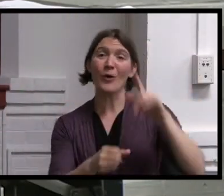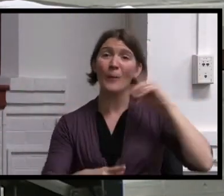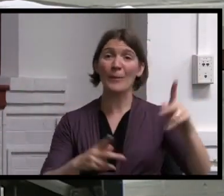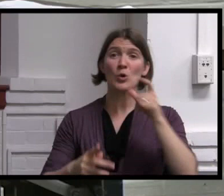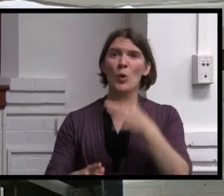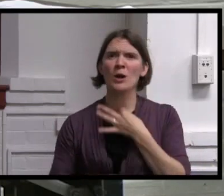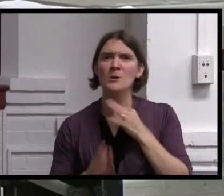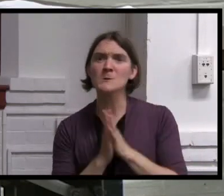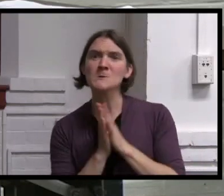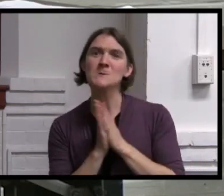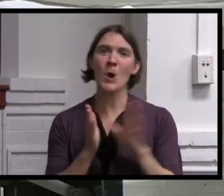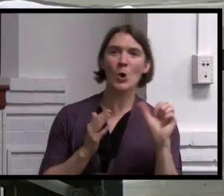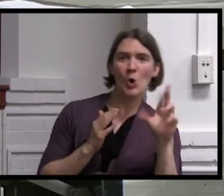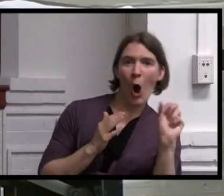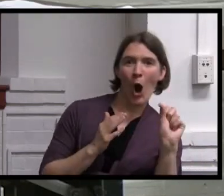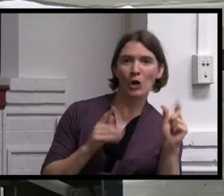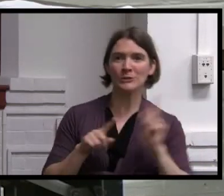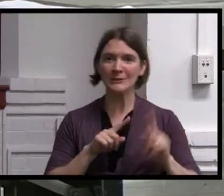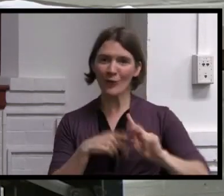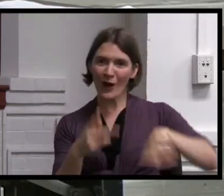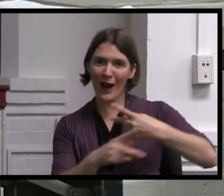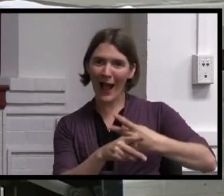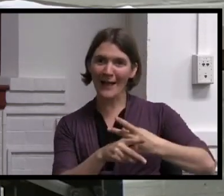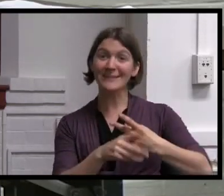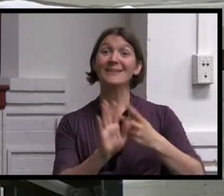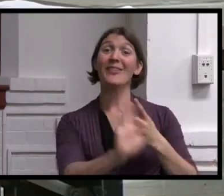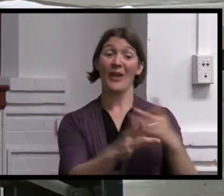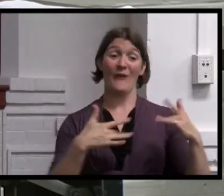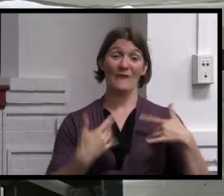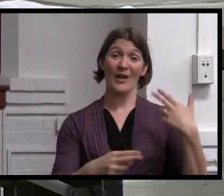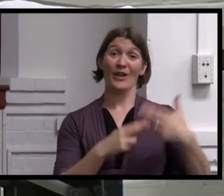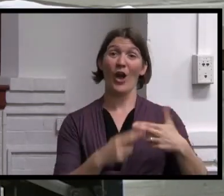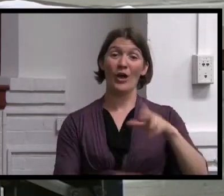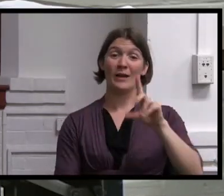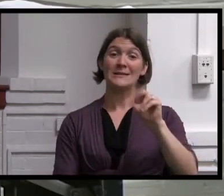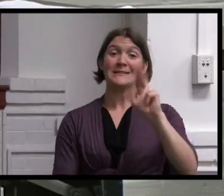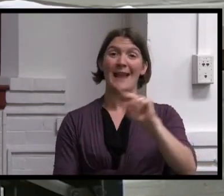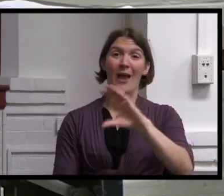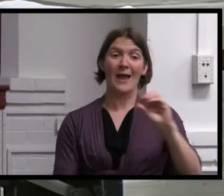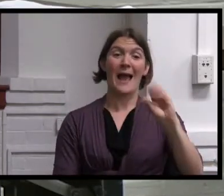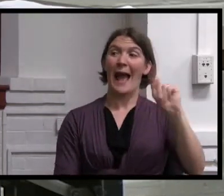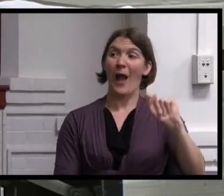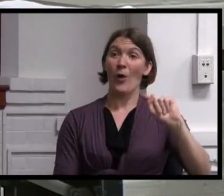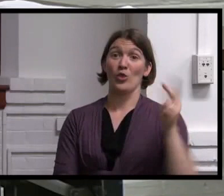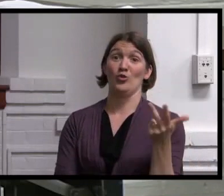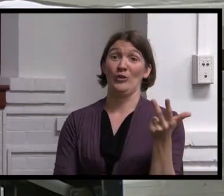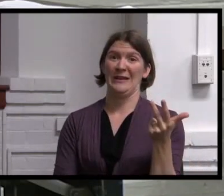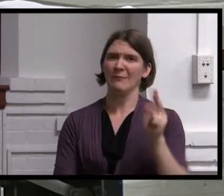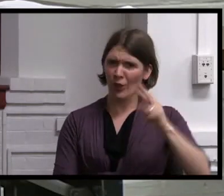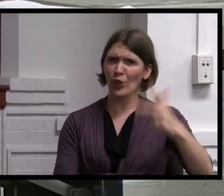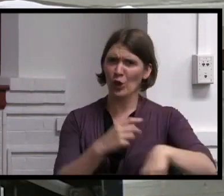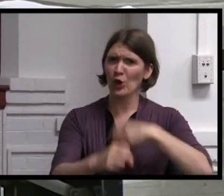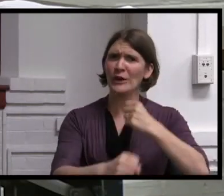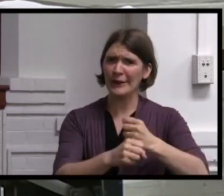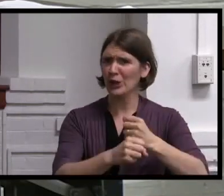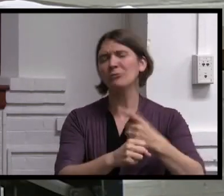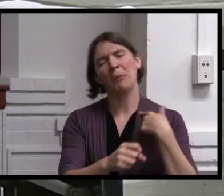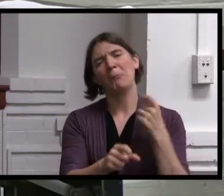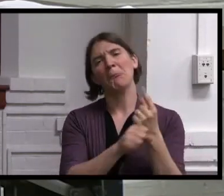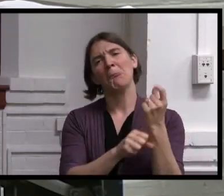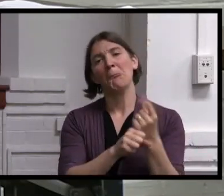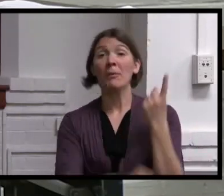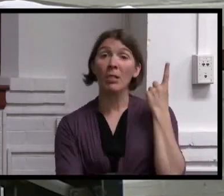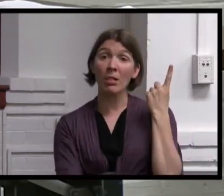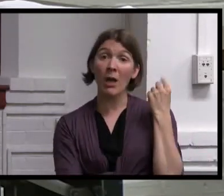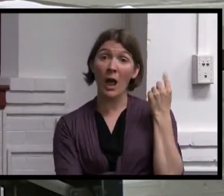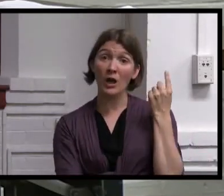who are passionate about cars. The event is called Down and Out 3. This is the third year they're holding this event.